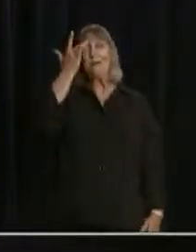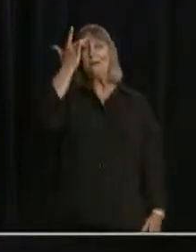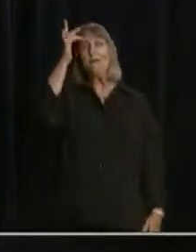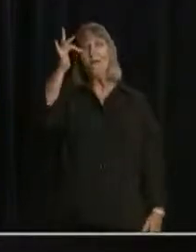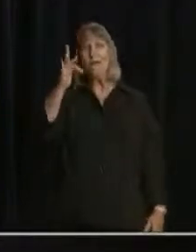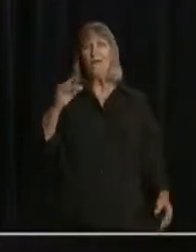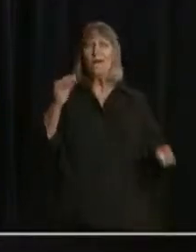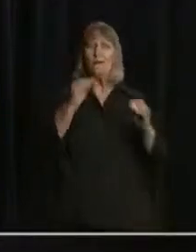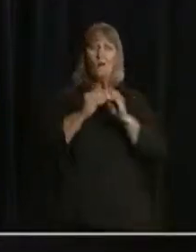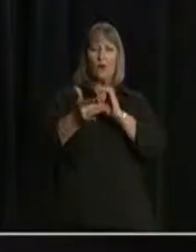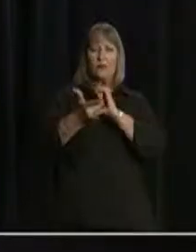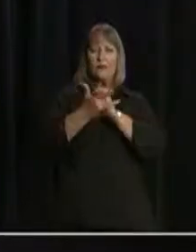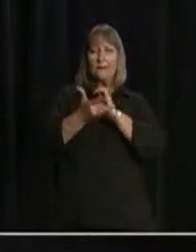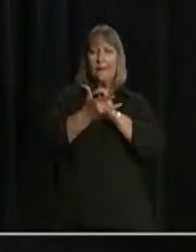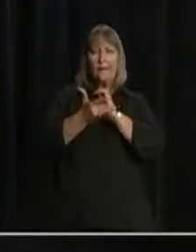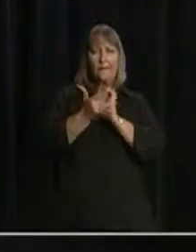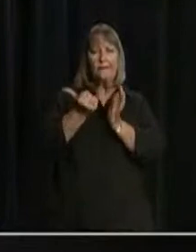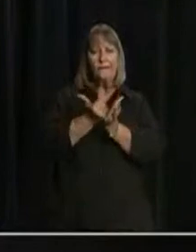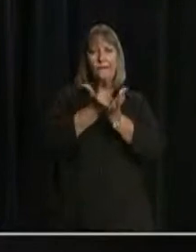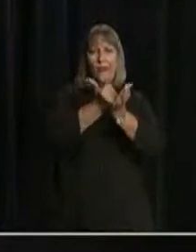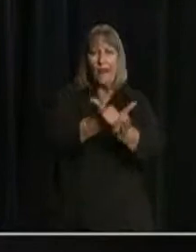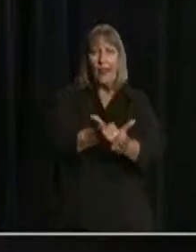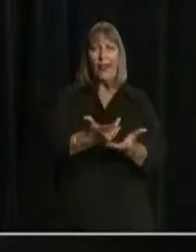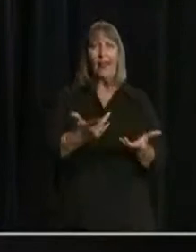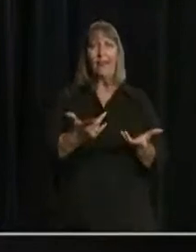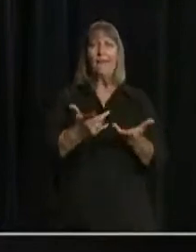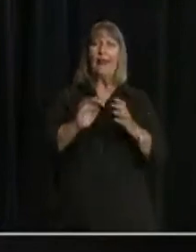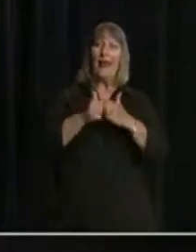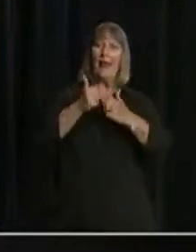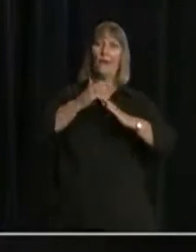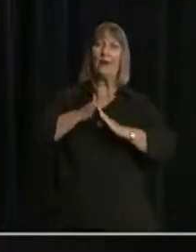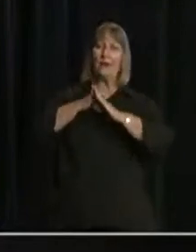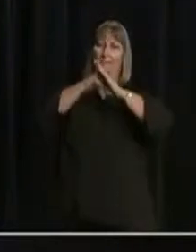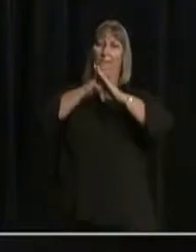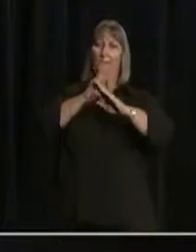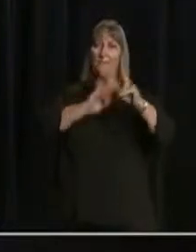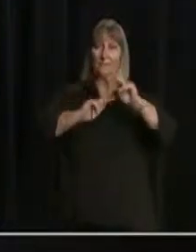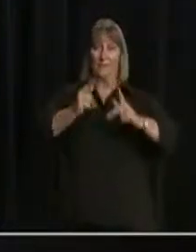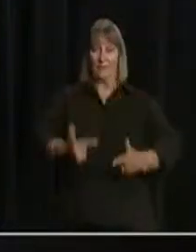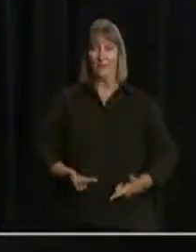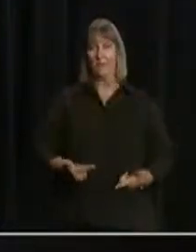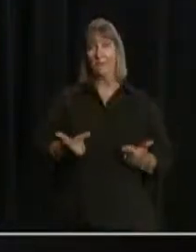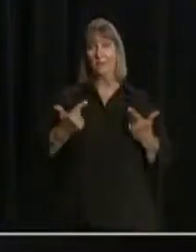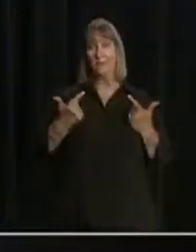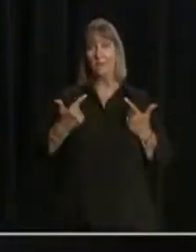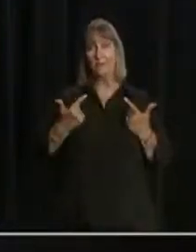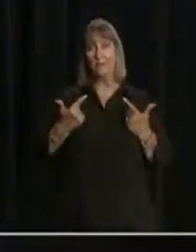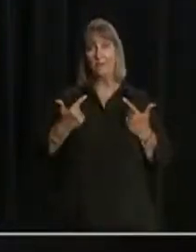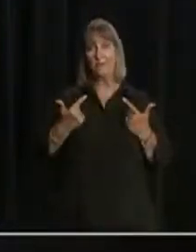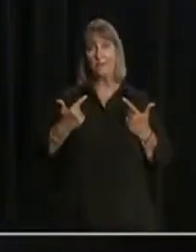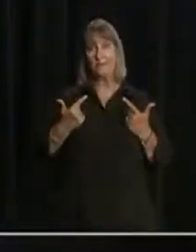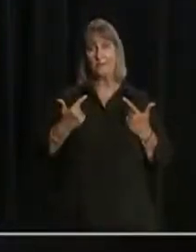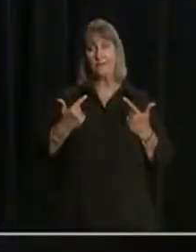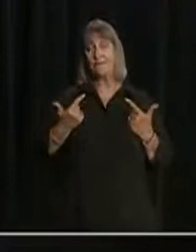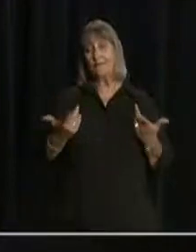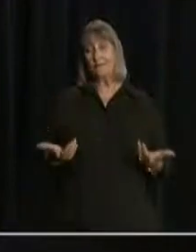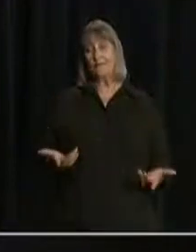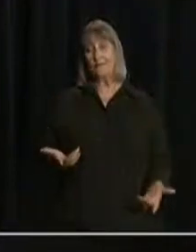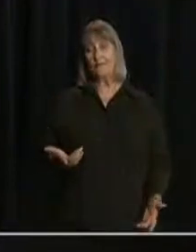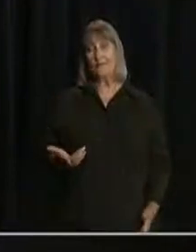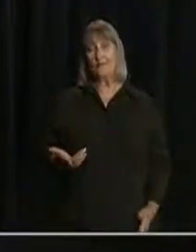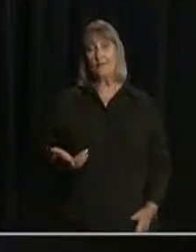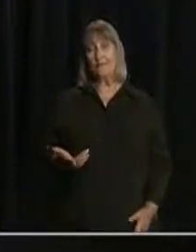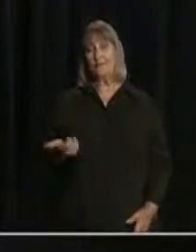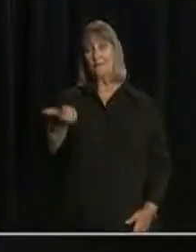technology and tools available for us to protect people's lives. I think in the toll in